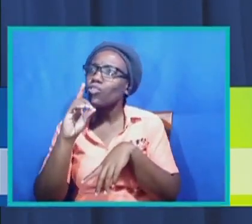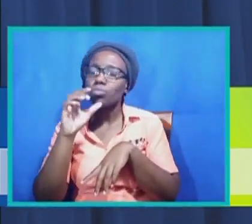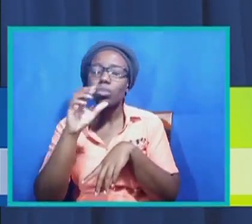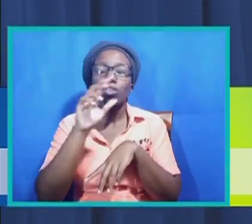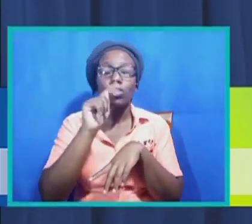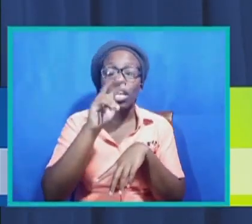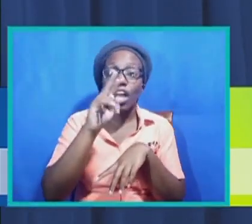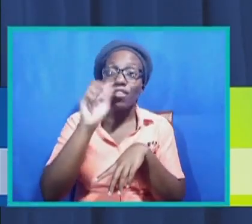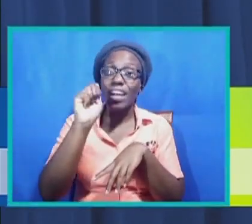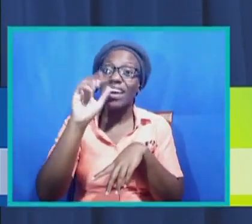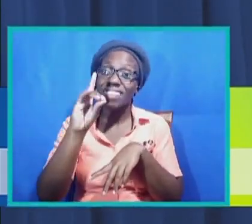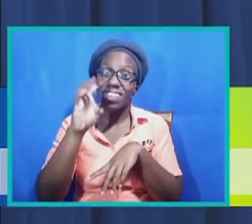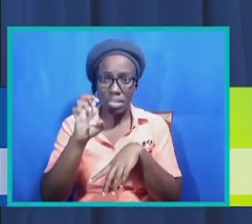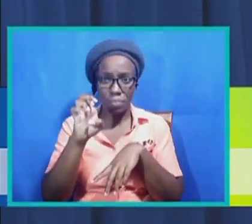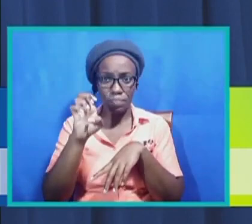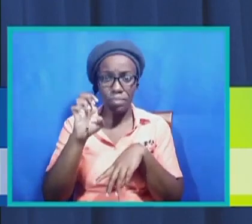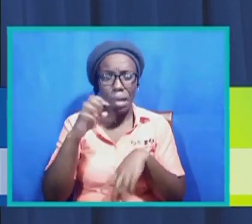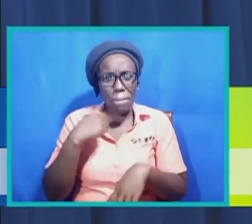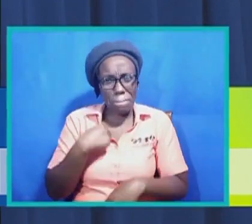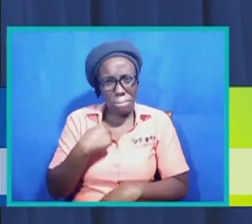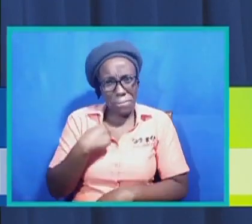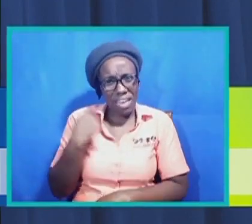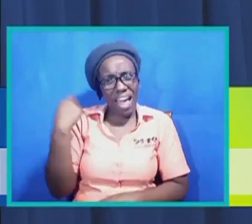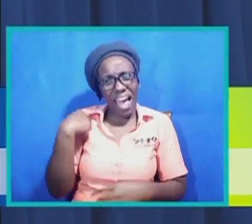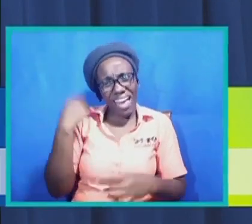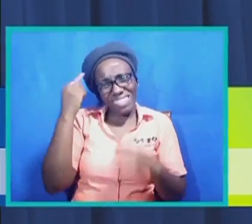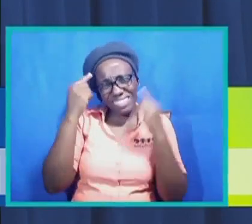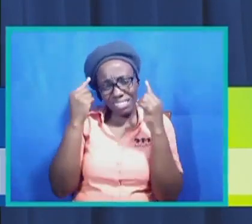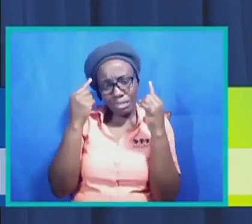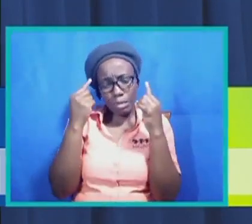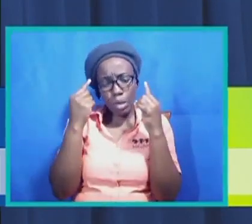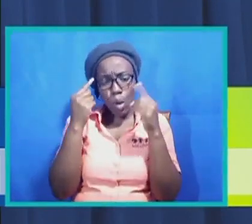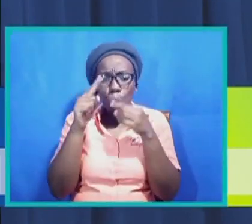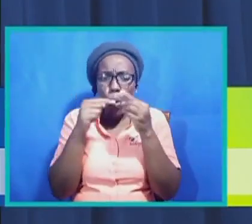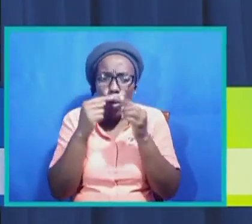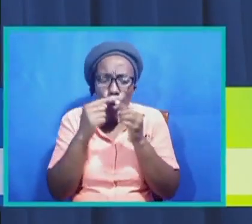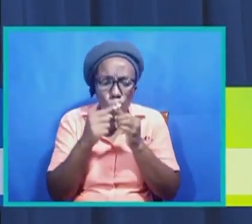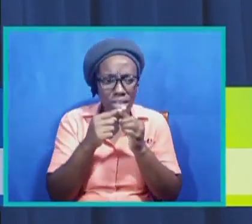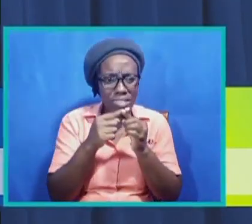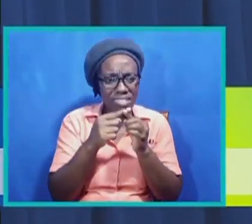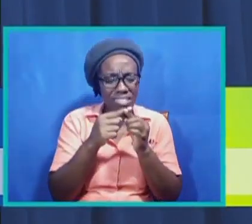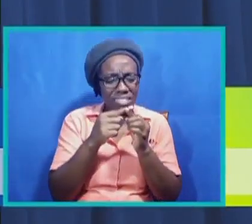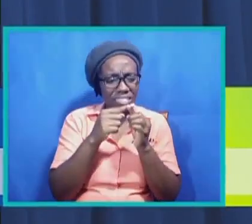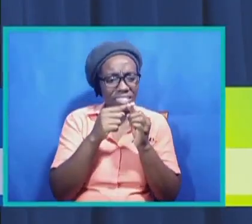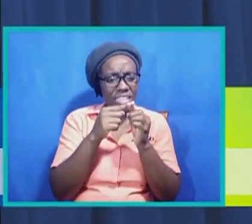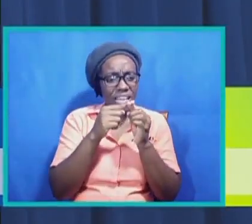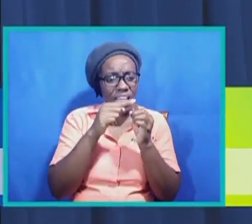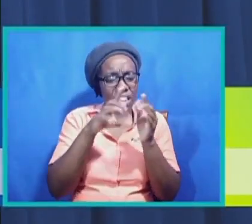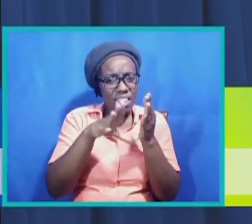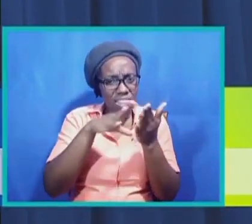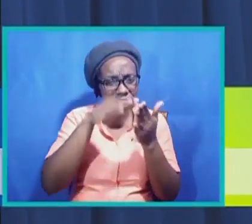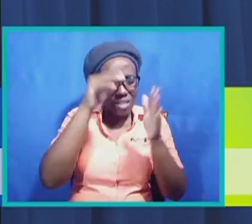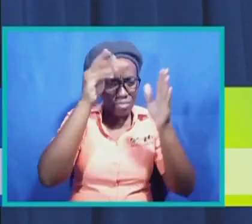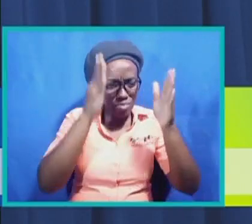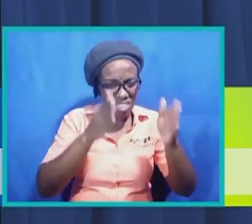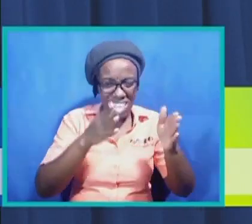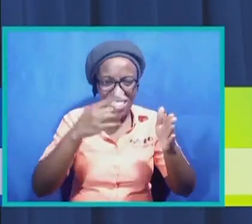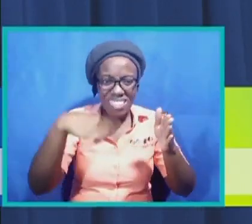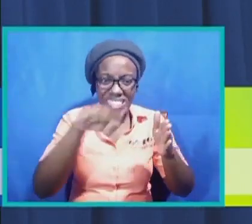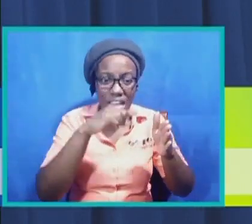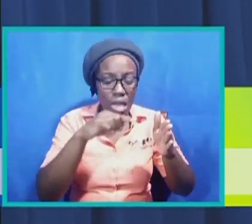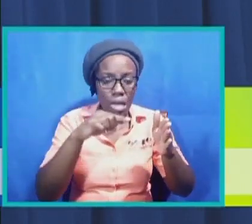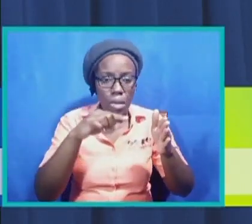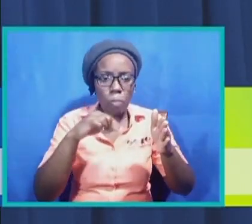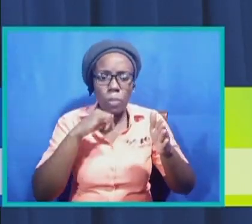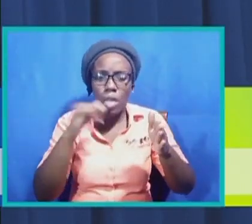Because philosophically we believe that all children can learn. They learn at different pace, they